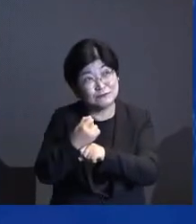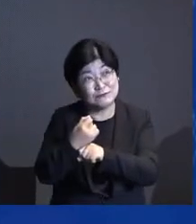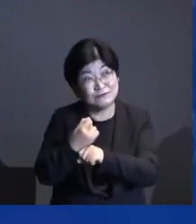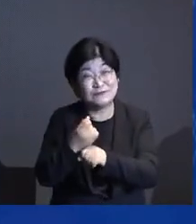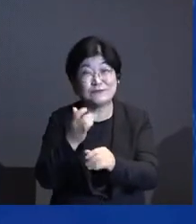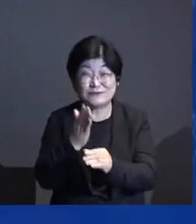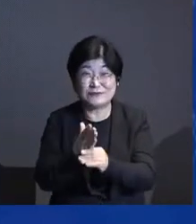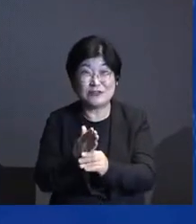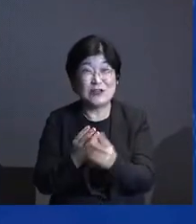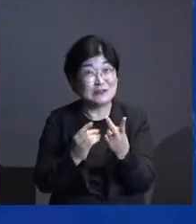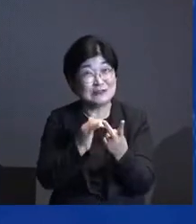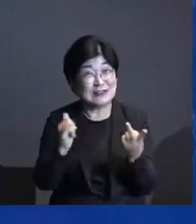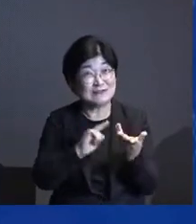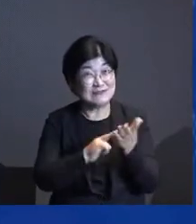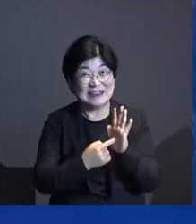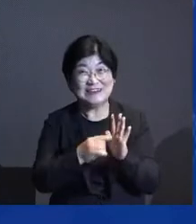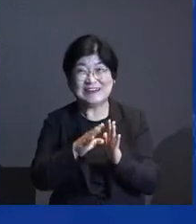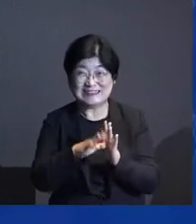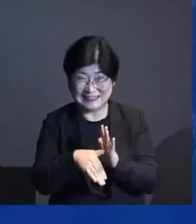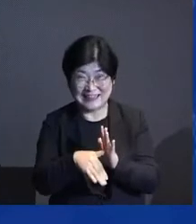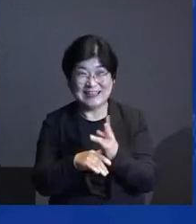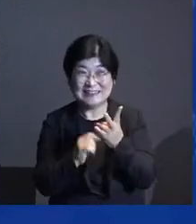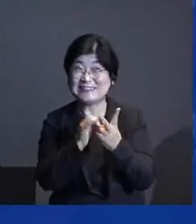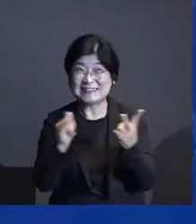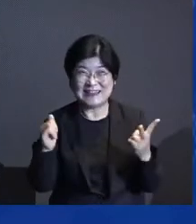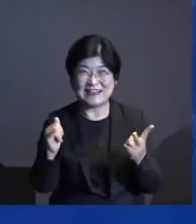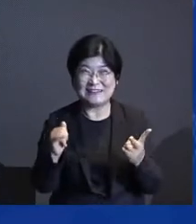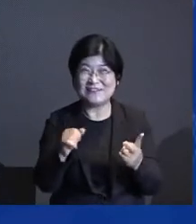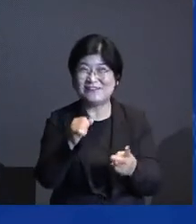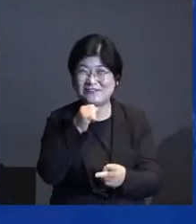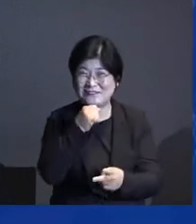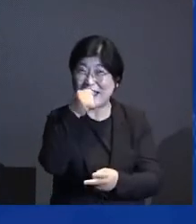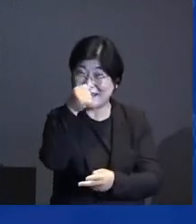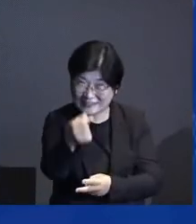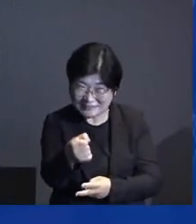like to give the floor to the first speaker.